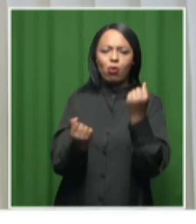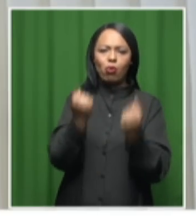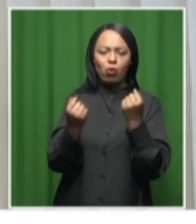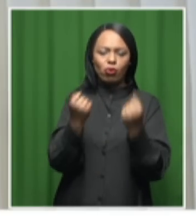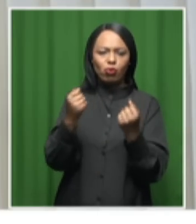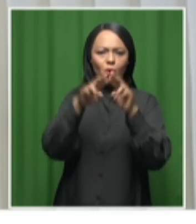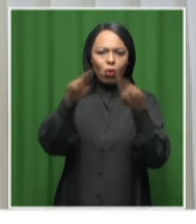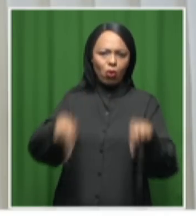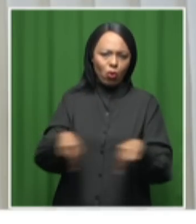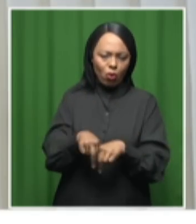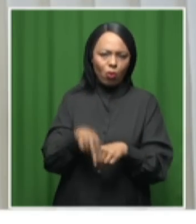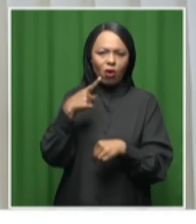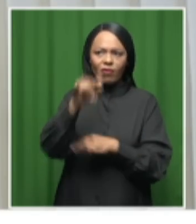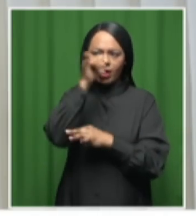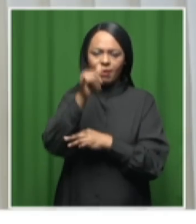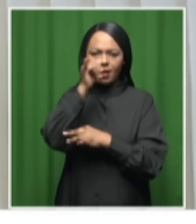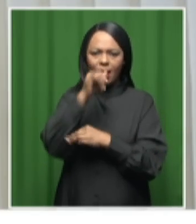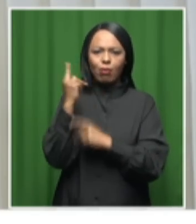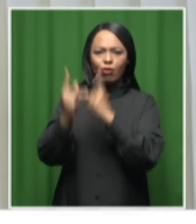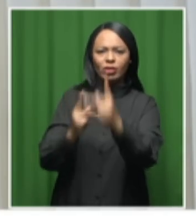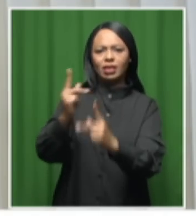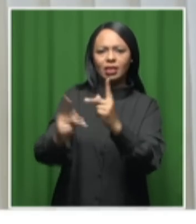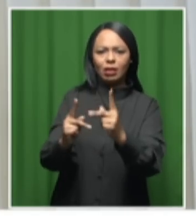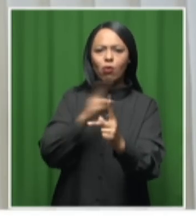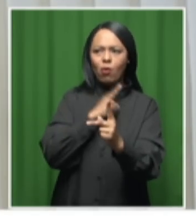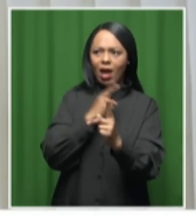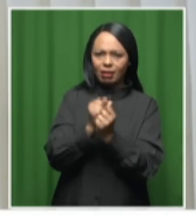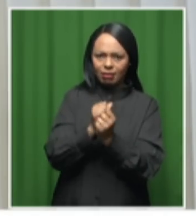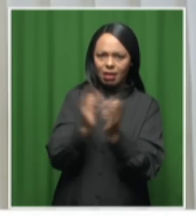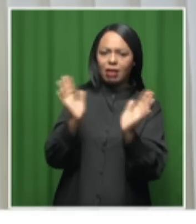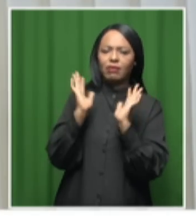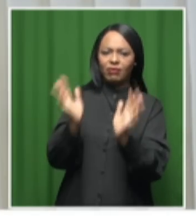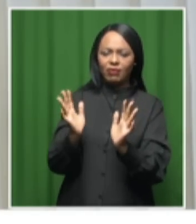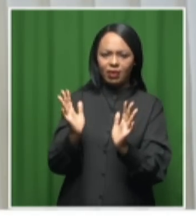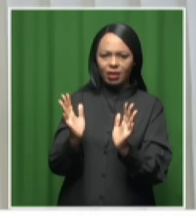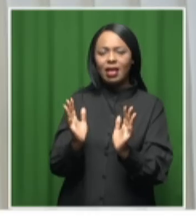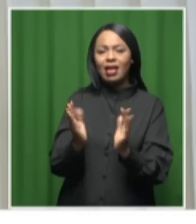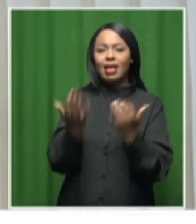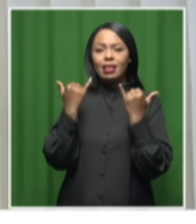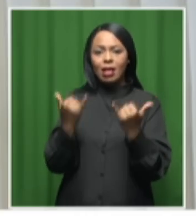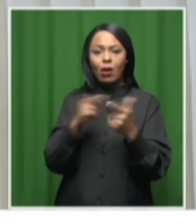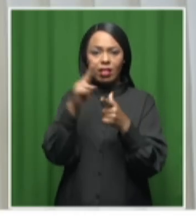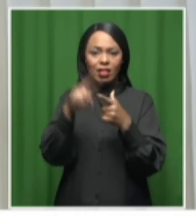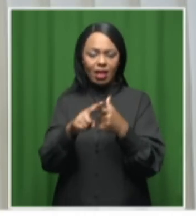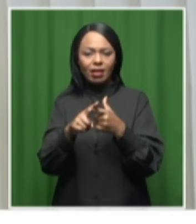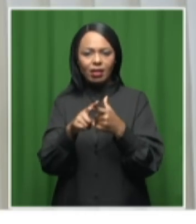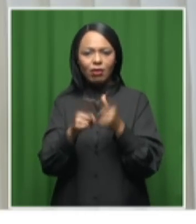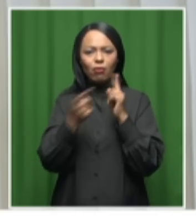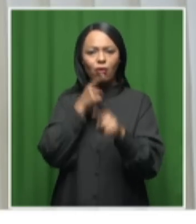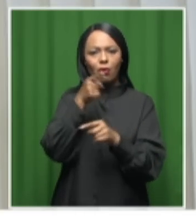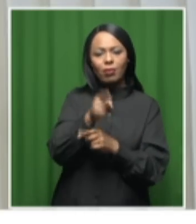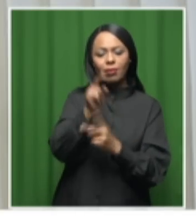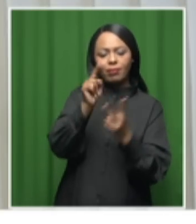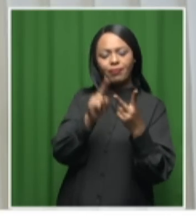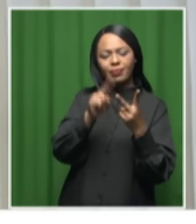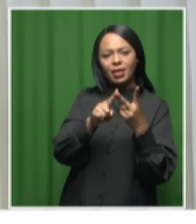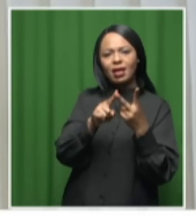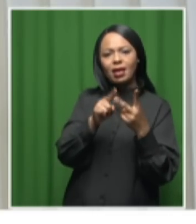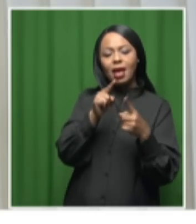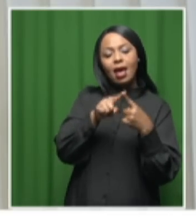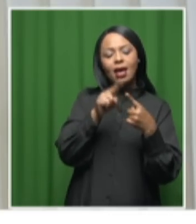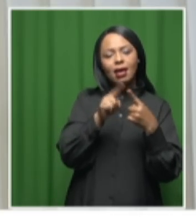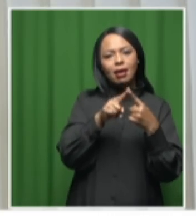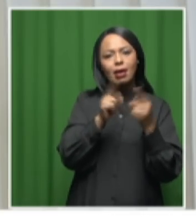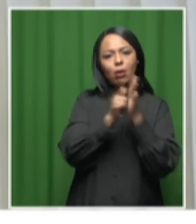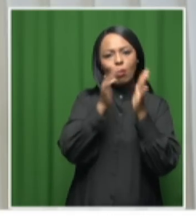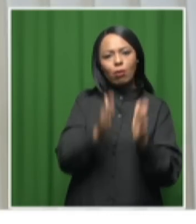the criminal proceedings which are already set in motion. Then from the side of Advocate Downer, one of the things in which he's raising